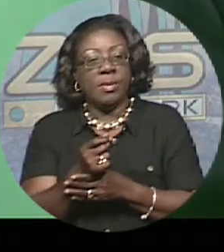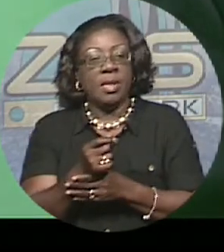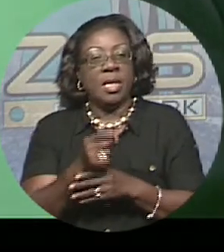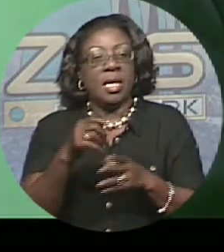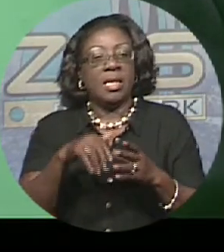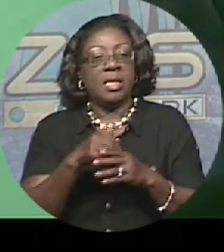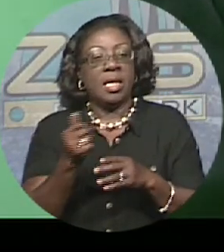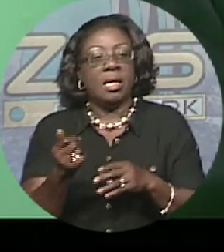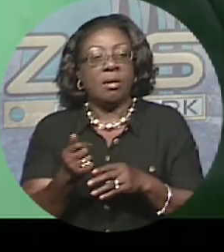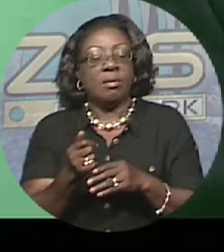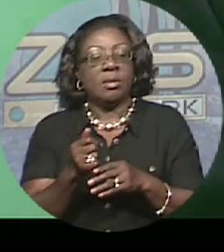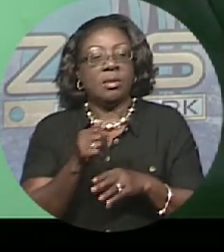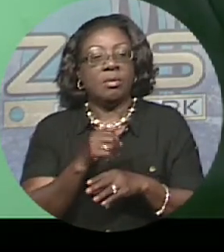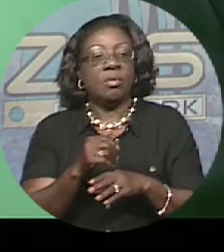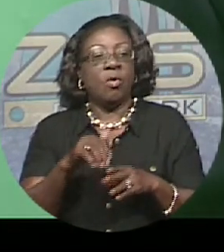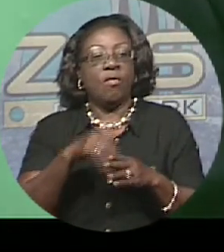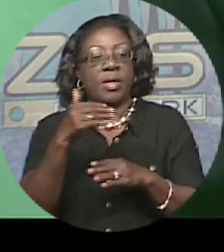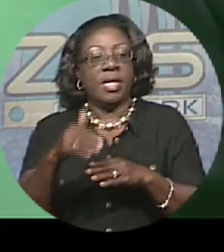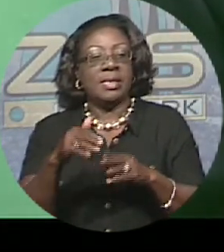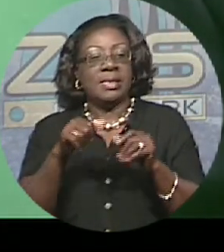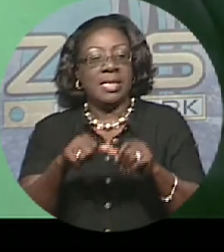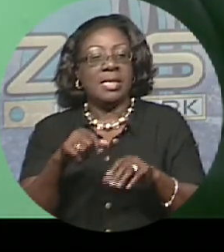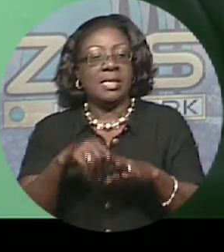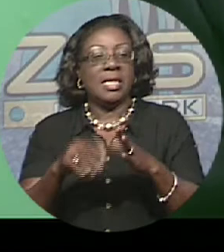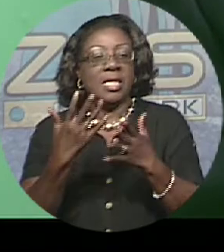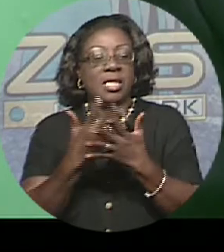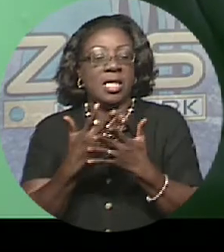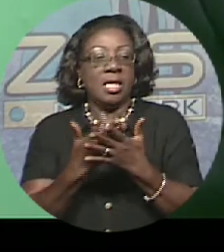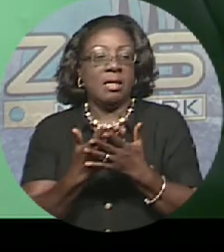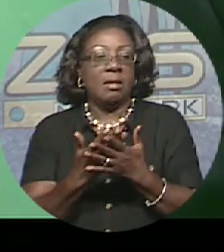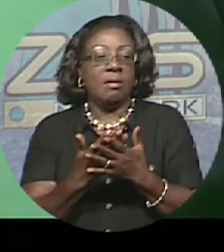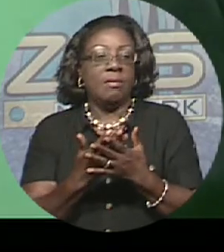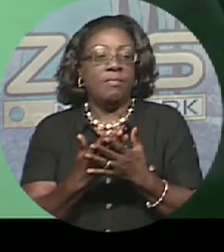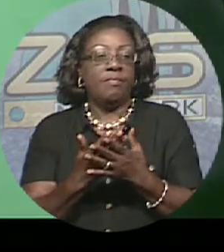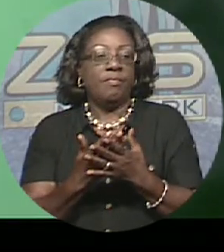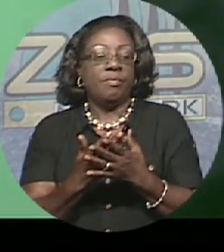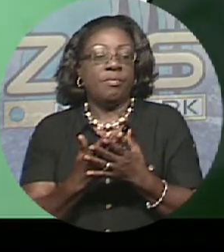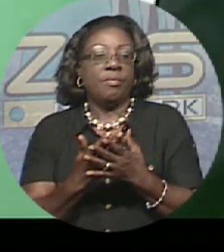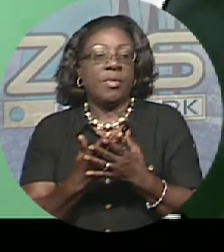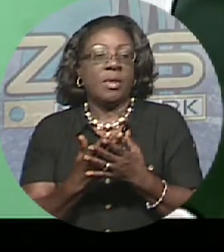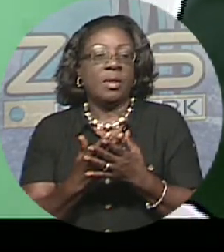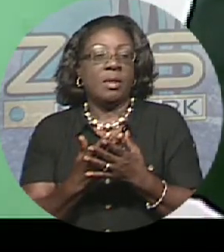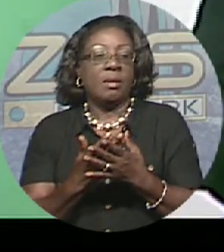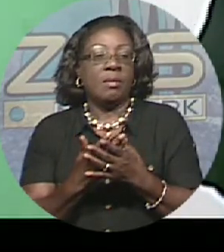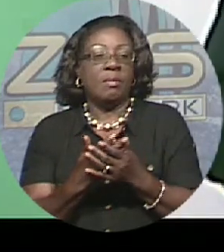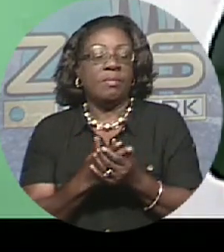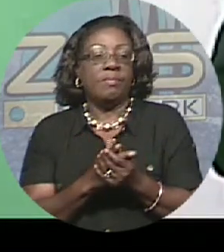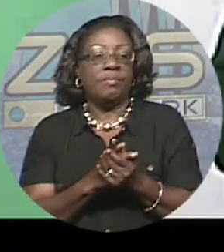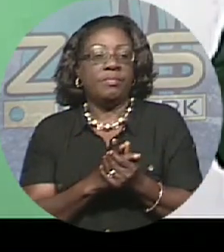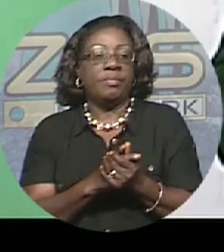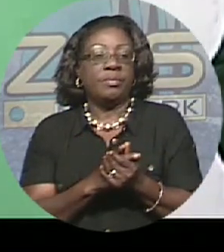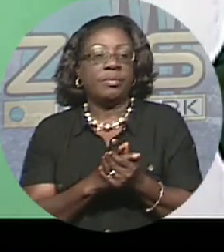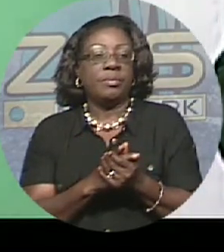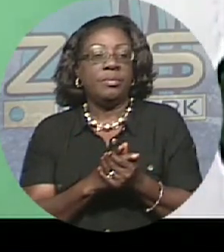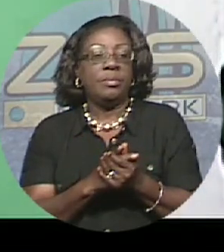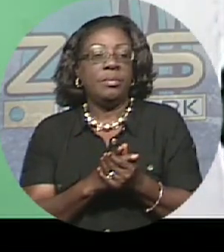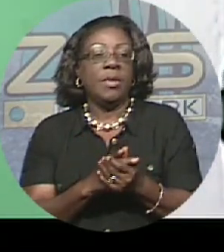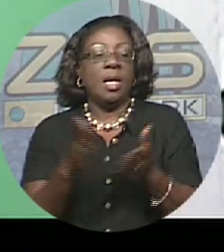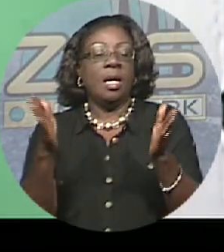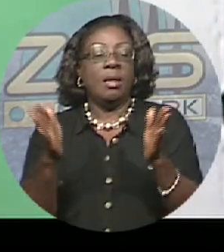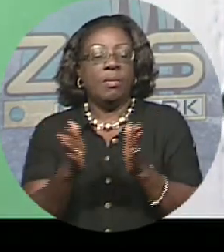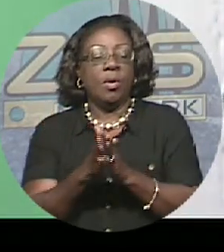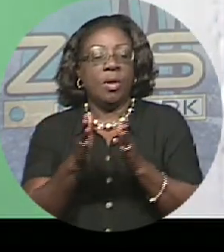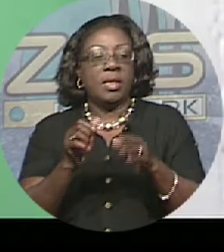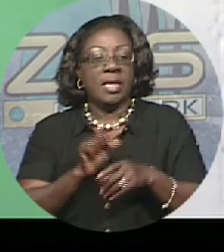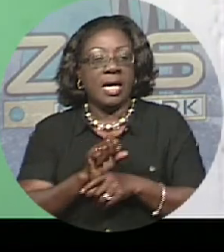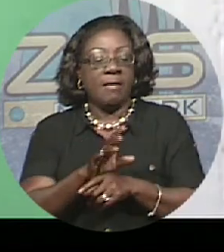idea of overnight stays in jail for those already stressed and traumatized children. I applaud the